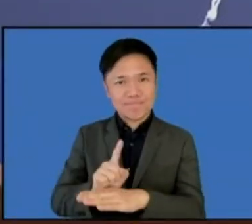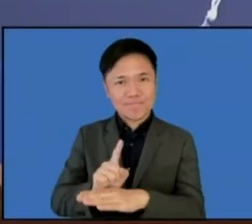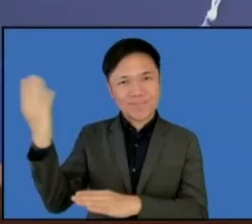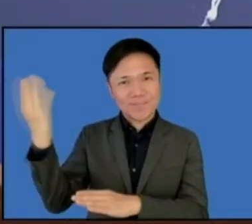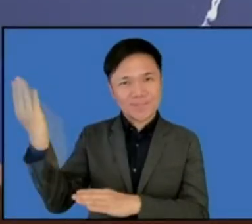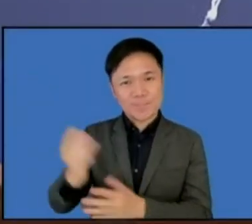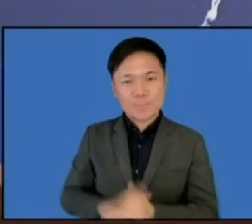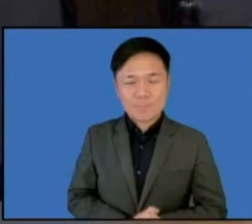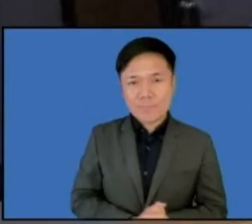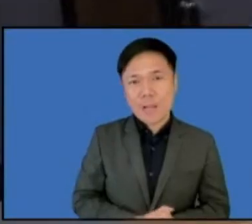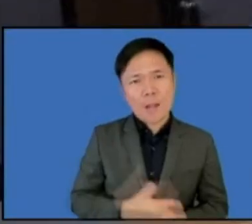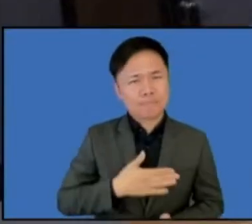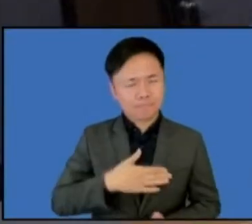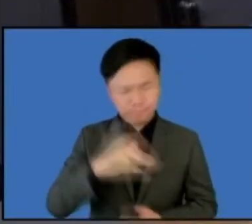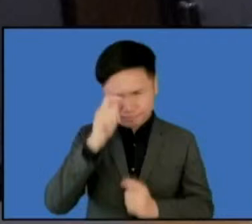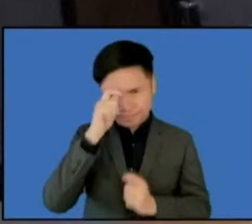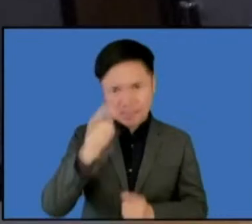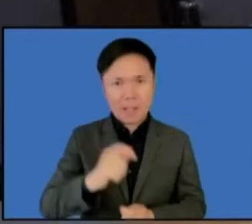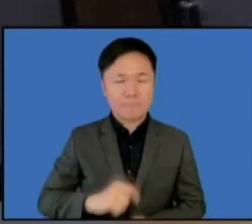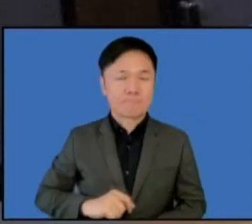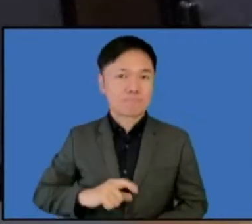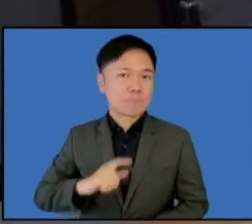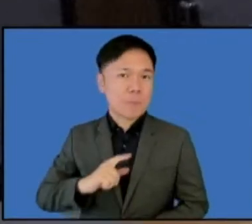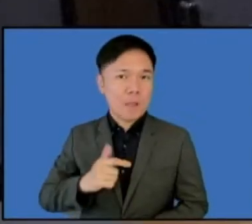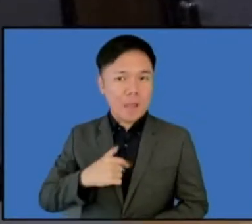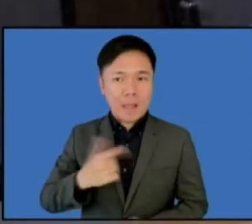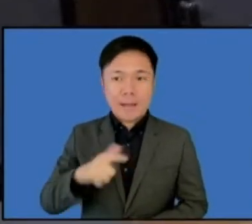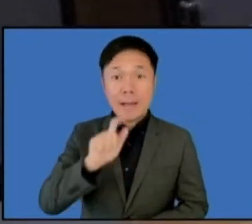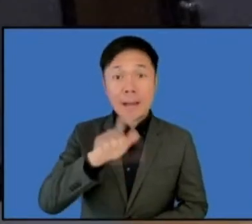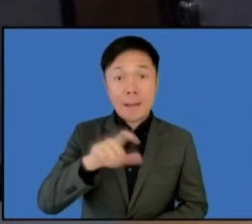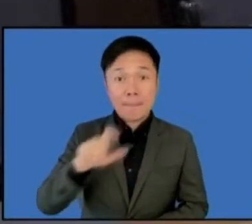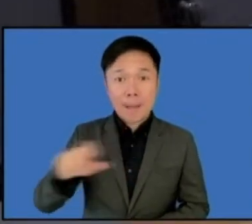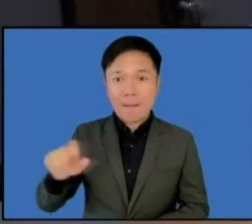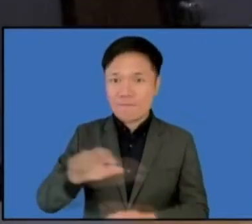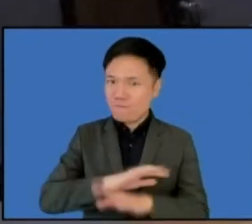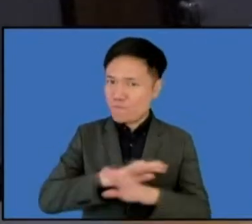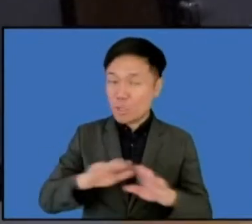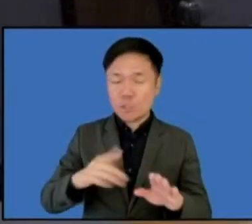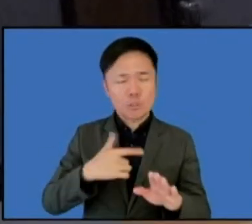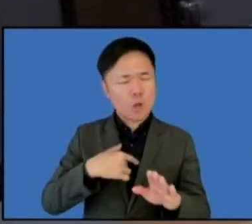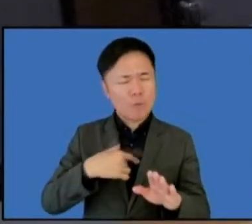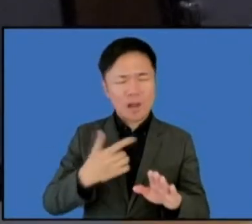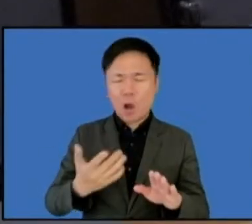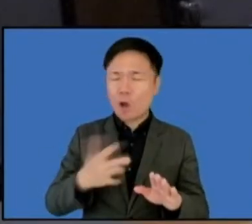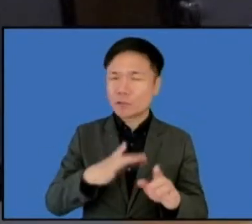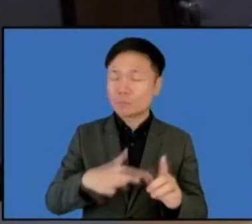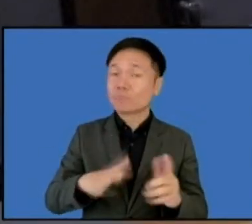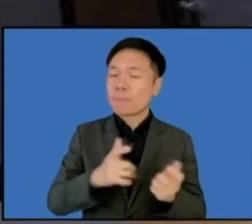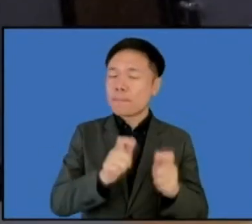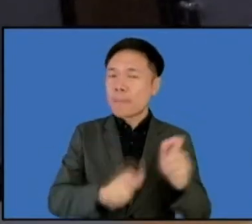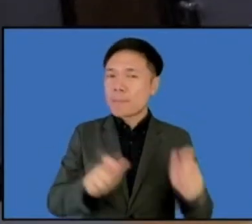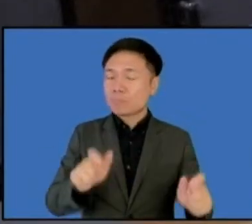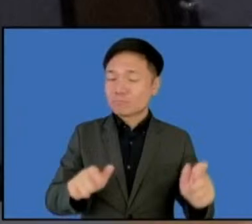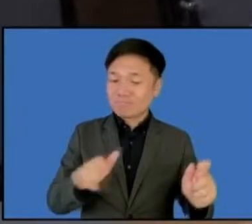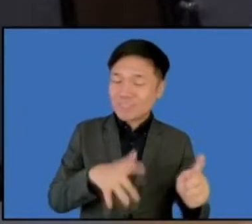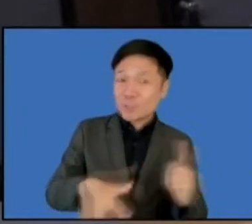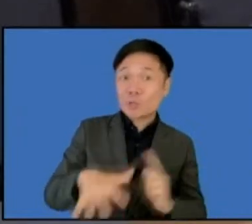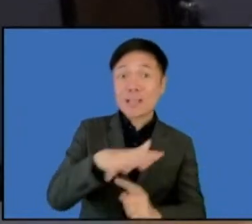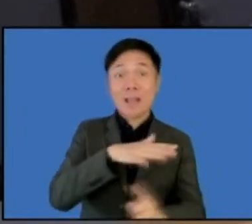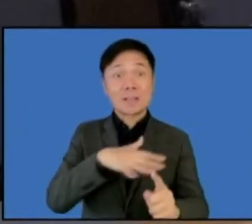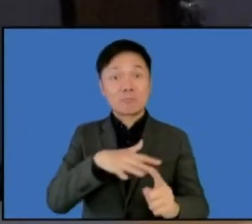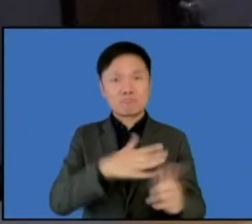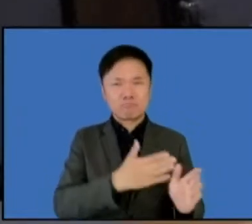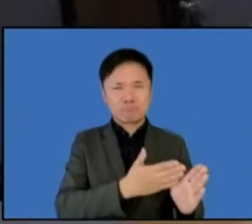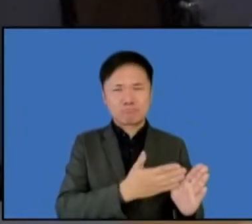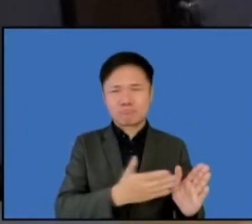it's my pleasure to inform you that Nepal has fully adopted the whole of society approach in bringing out the National GCM